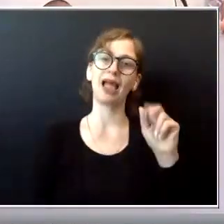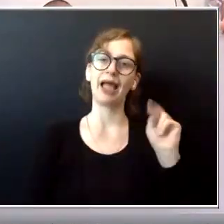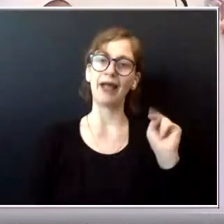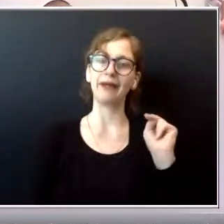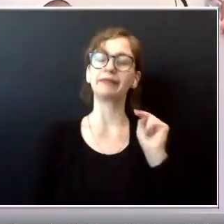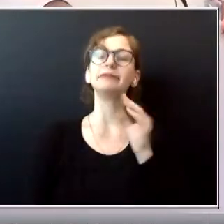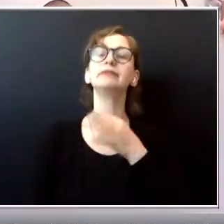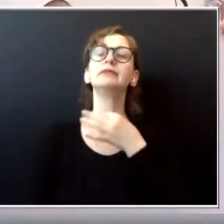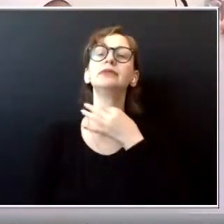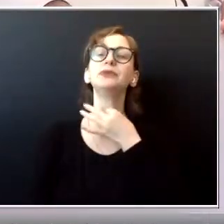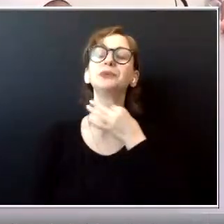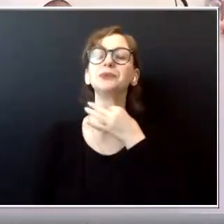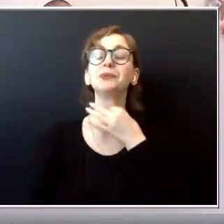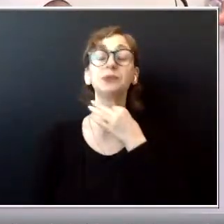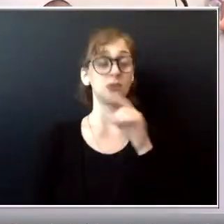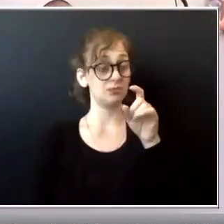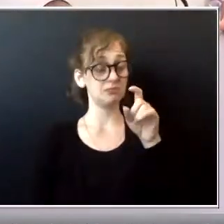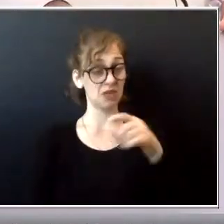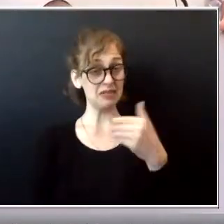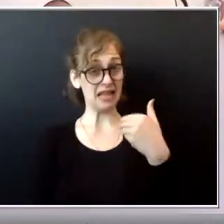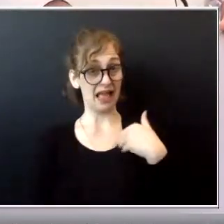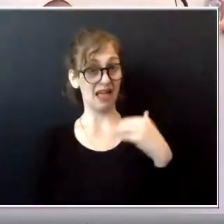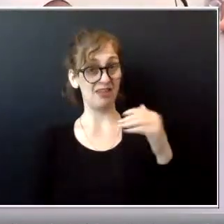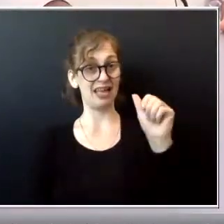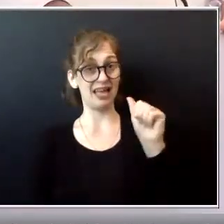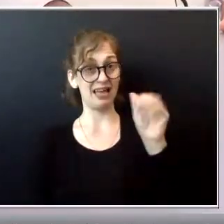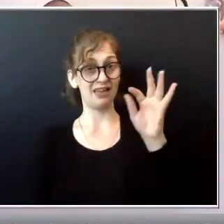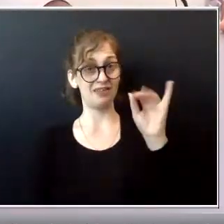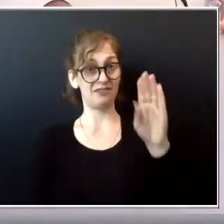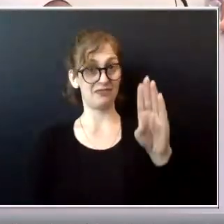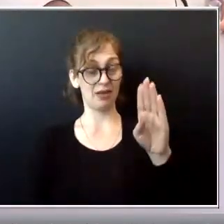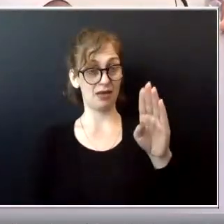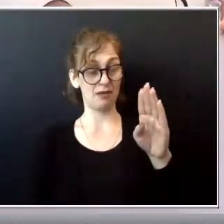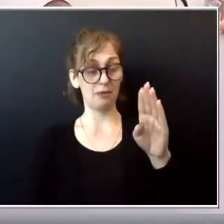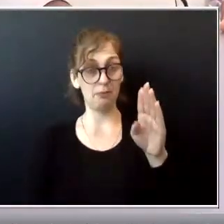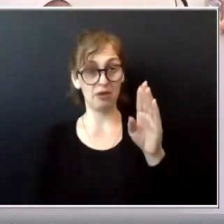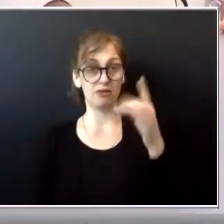Watchman? Because, she says, I'm prone to blood clots, but I don't have